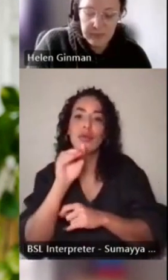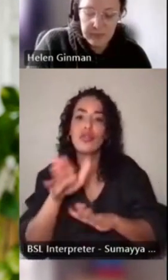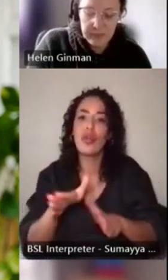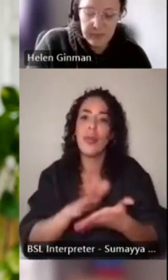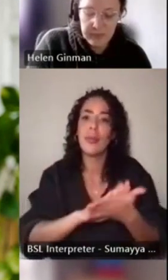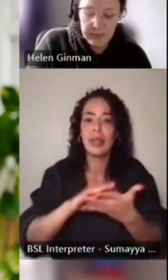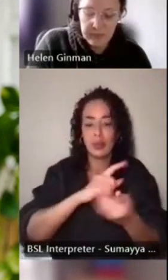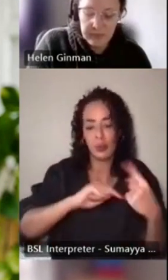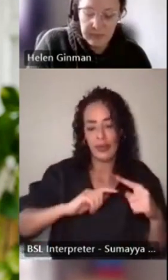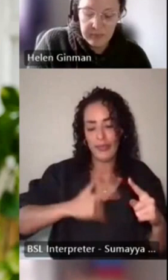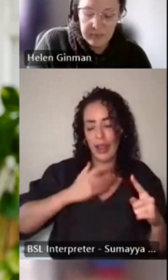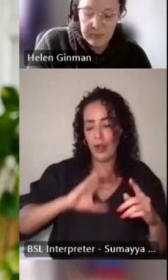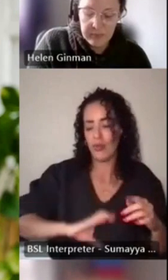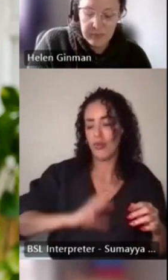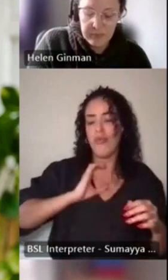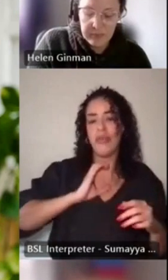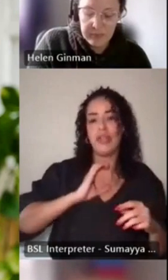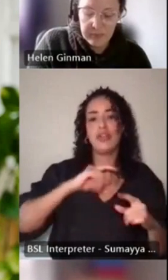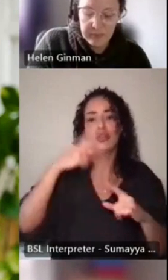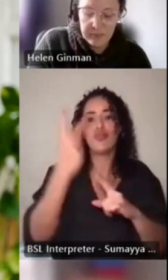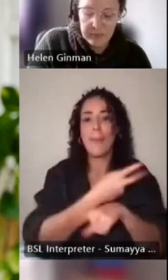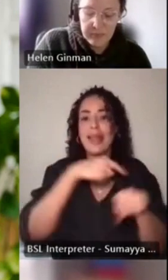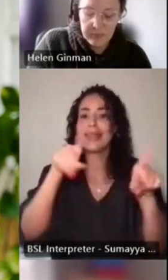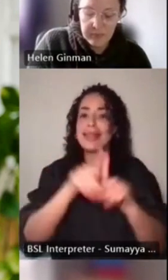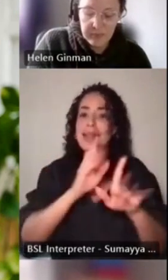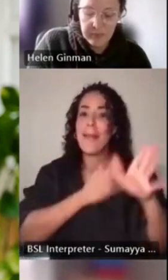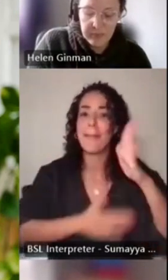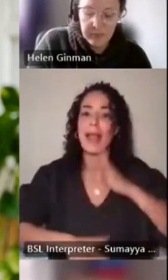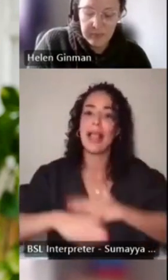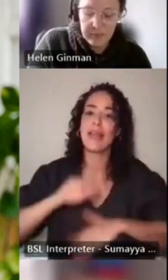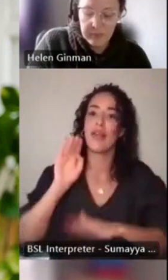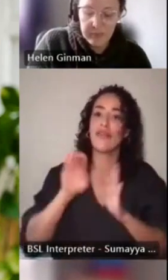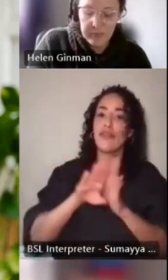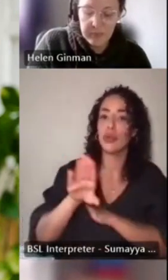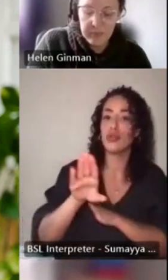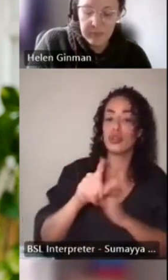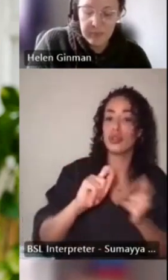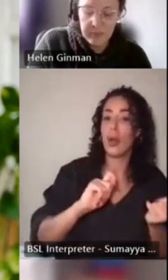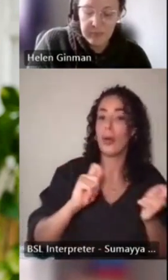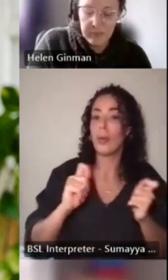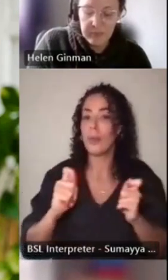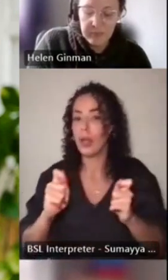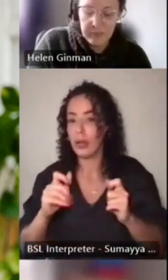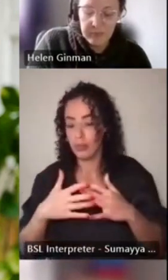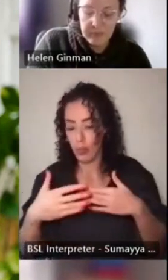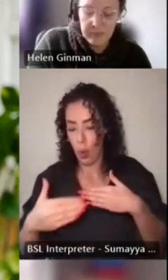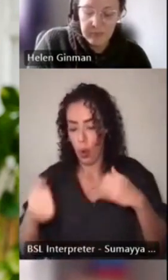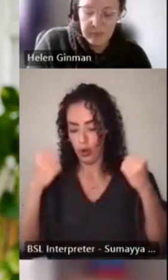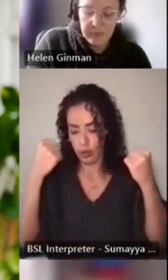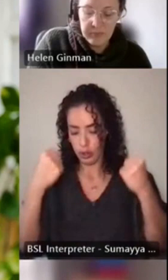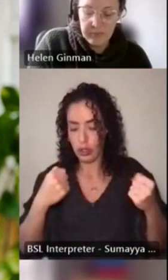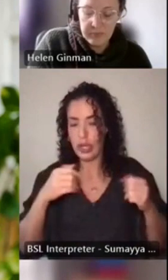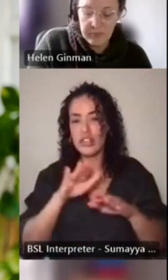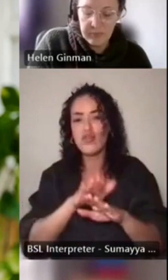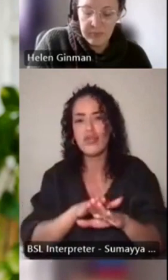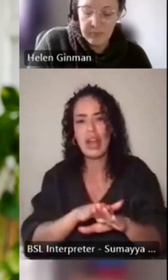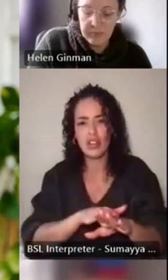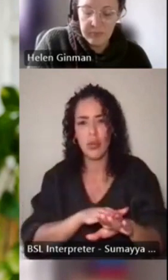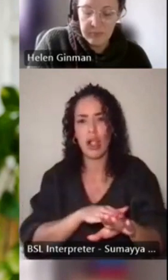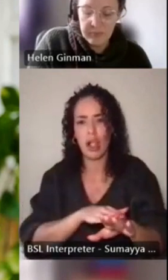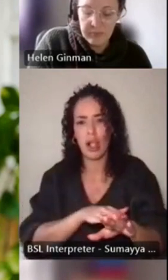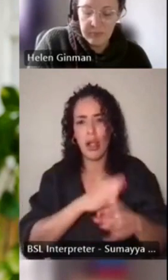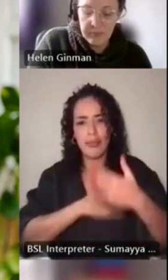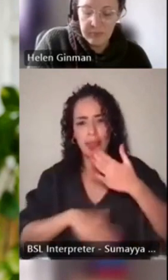to do it in the future. So remember that becoming more assertive is a gradual process. Be patient with